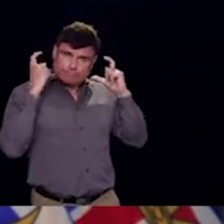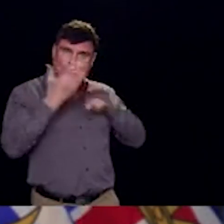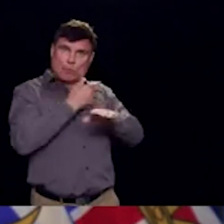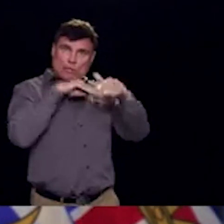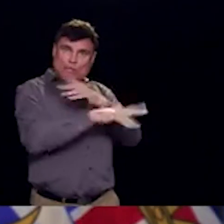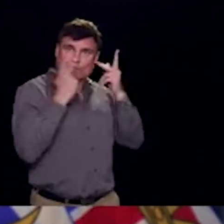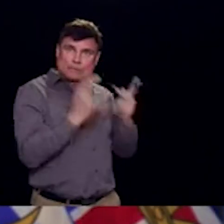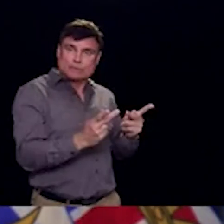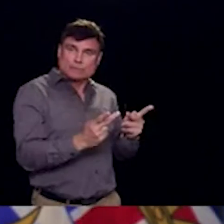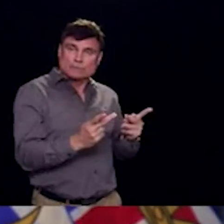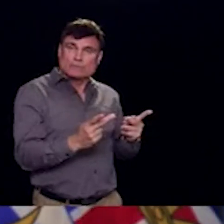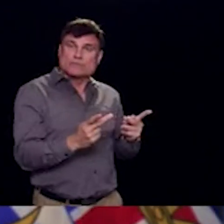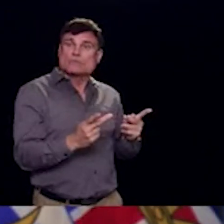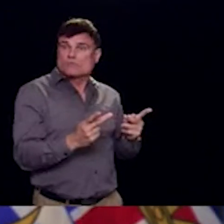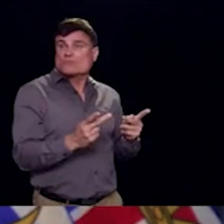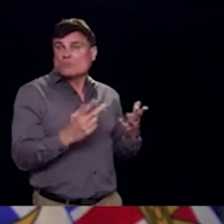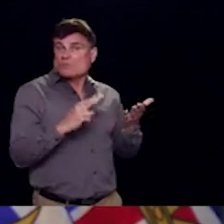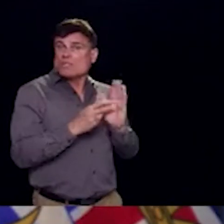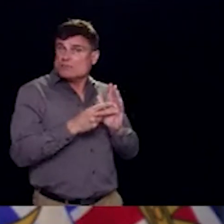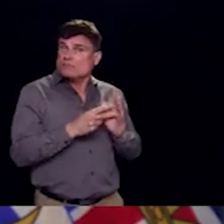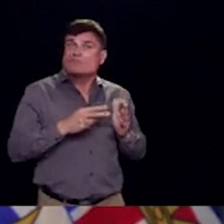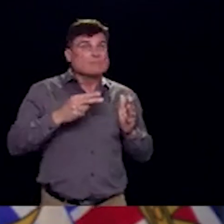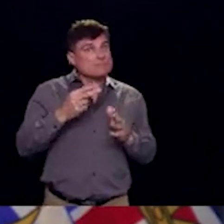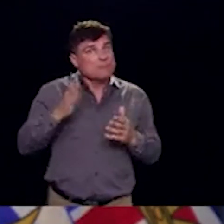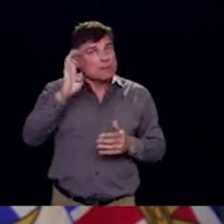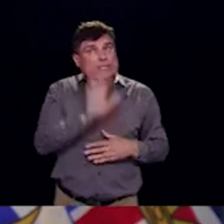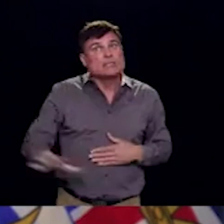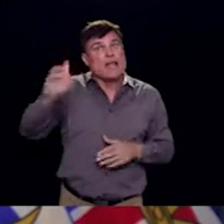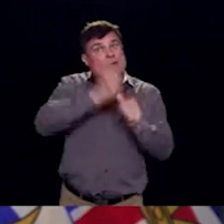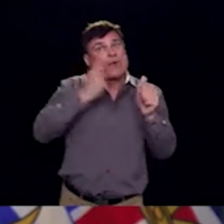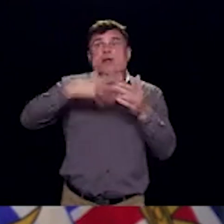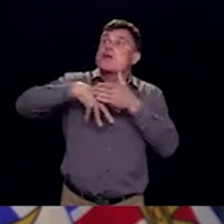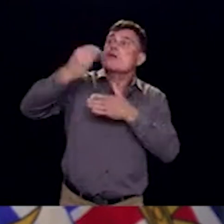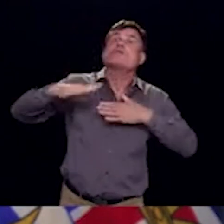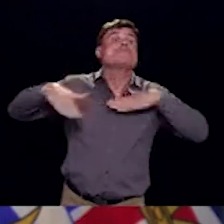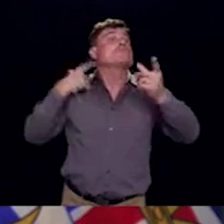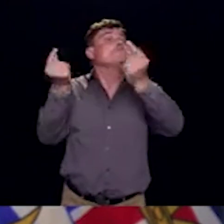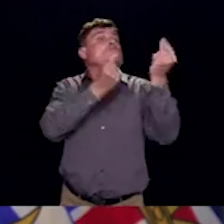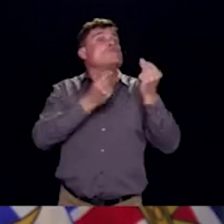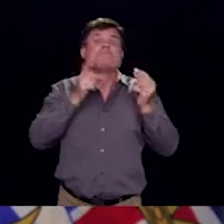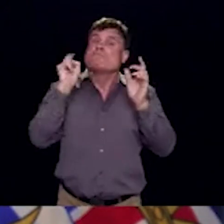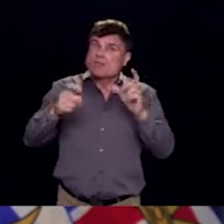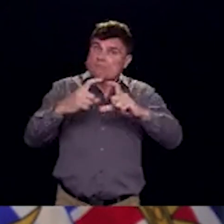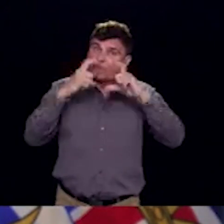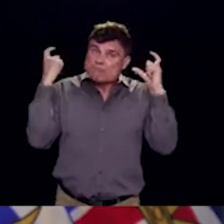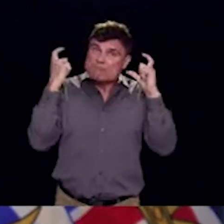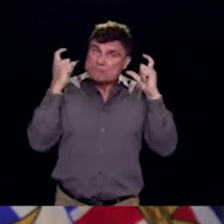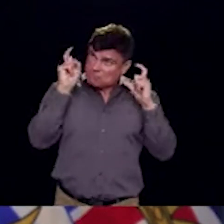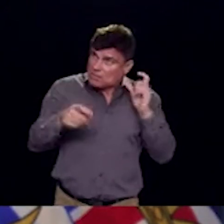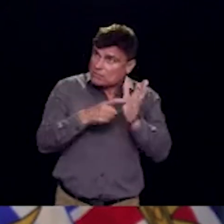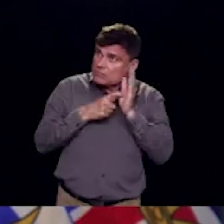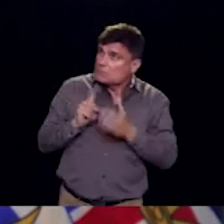Yeah, so I think there's a couple of things around mandates, around mask wearing. One is it depends very much on